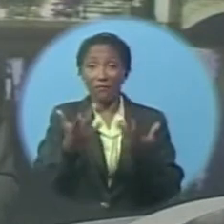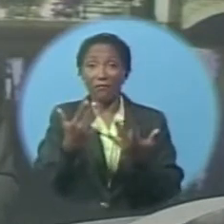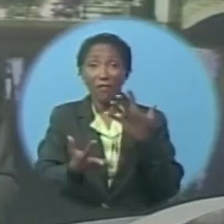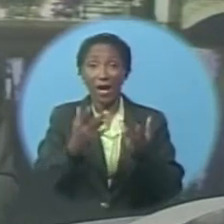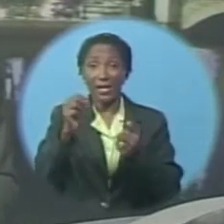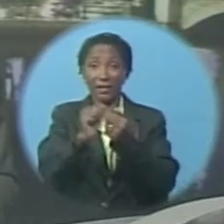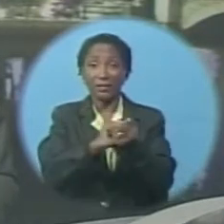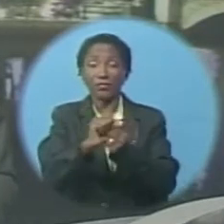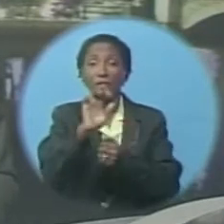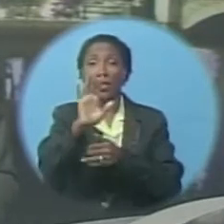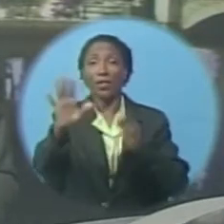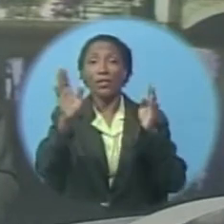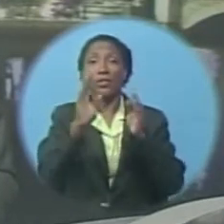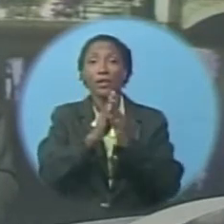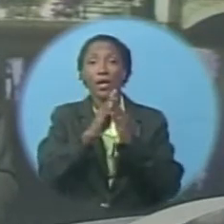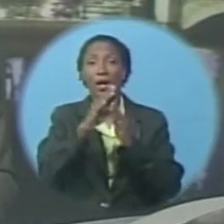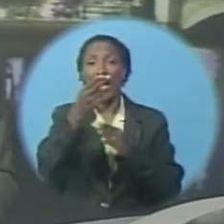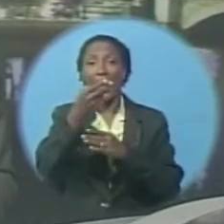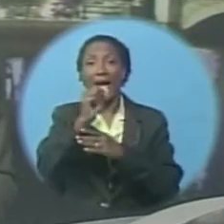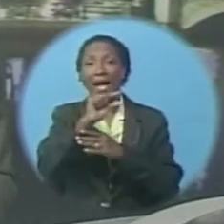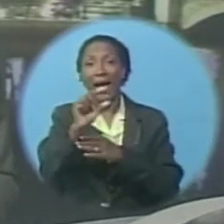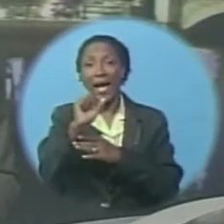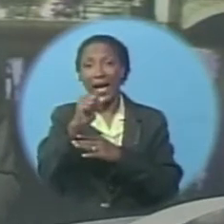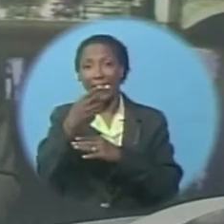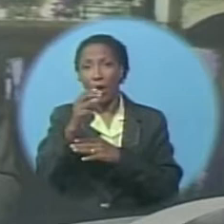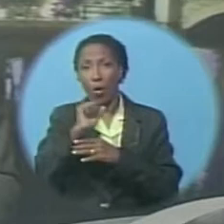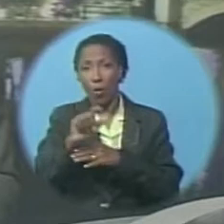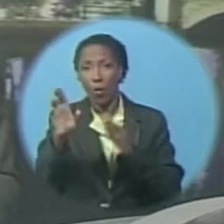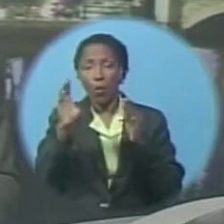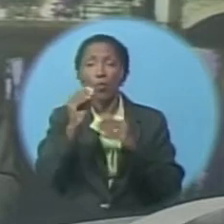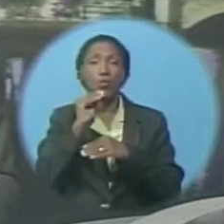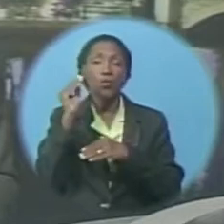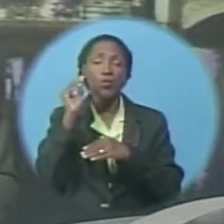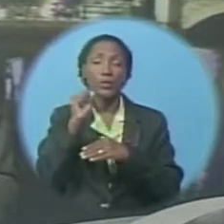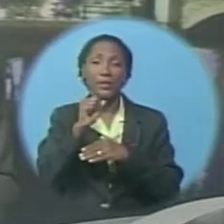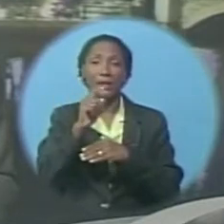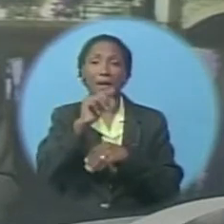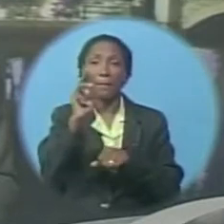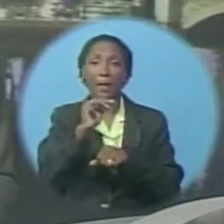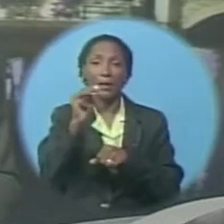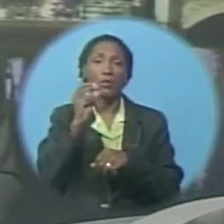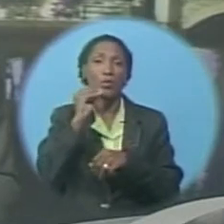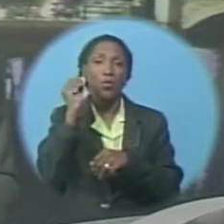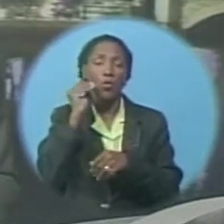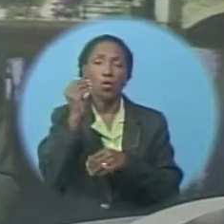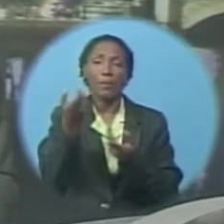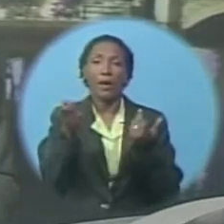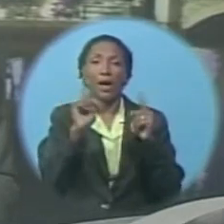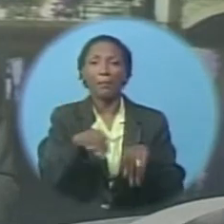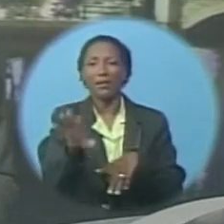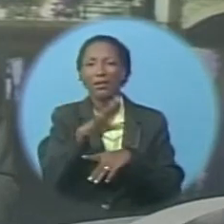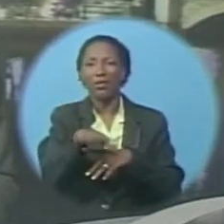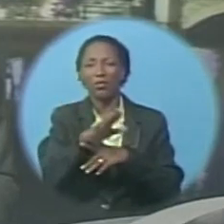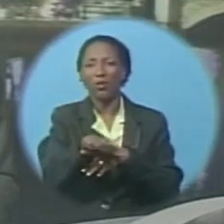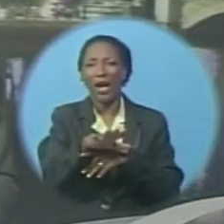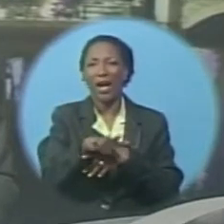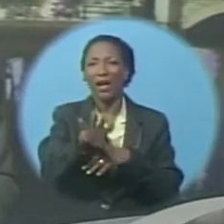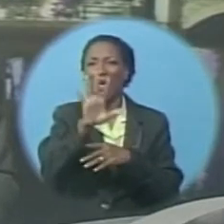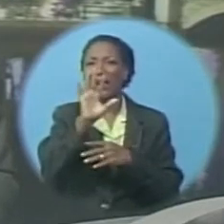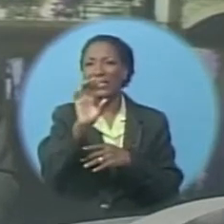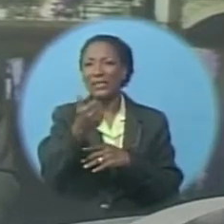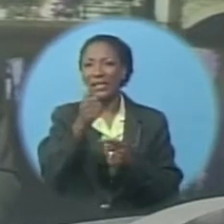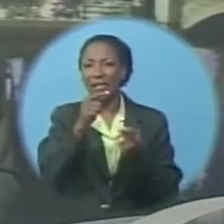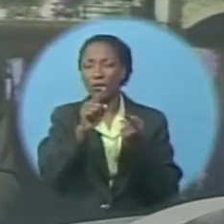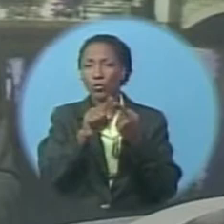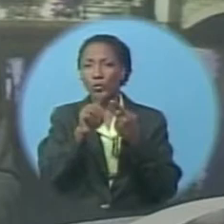their Sinclair Road, Haggett Hall, St. Michael home last night. The blaze occurred about 10 minutes to 7. The home, owned by Stephen Blanchard of Cane